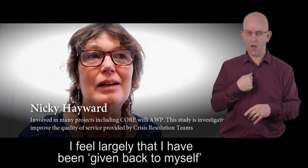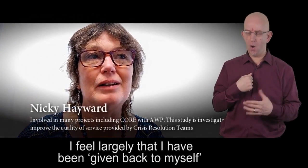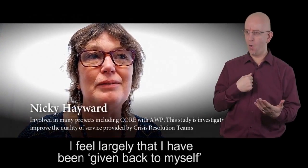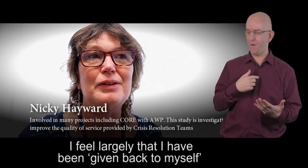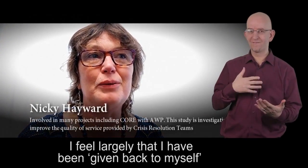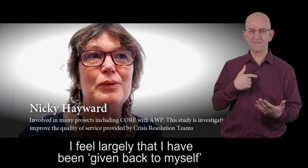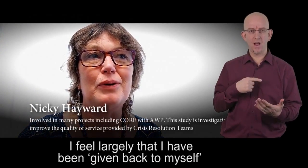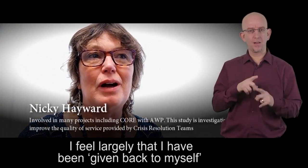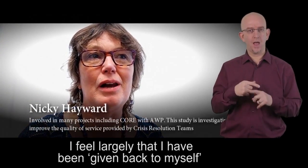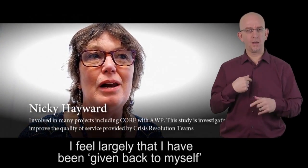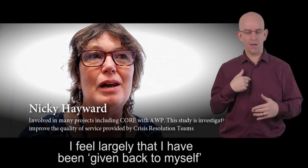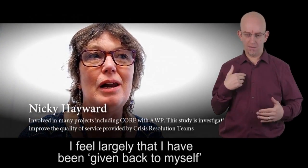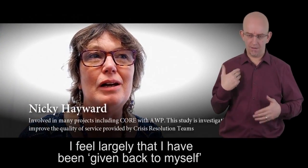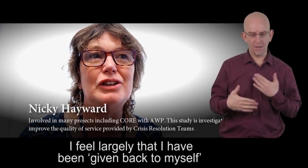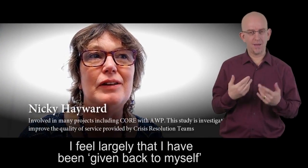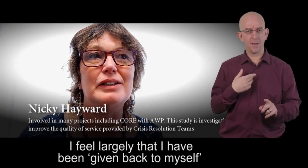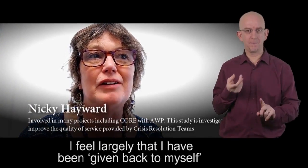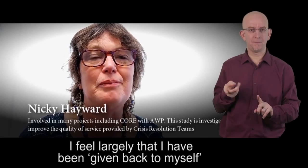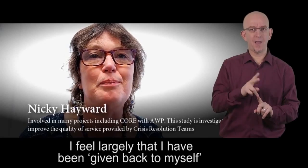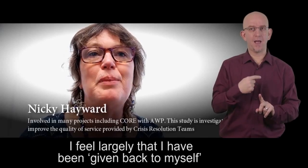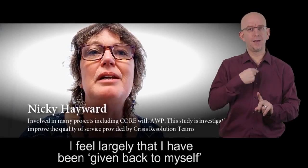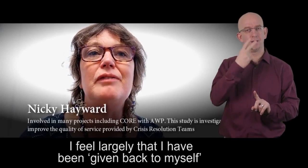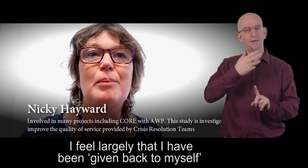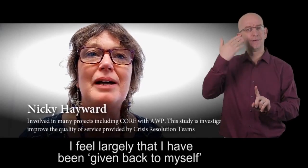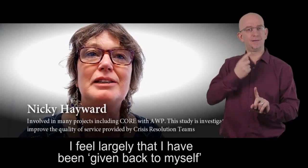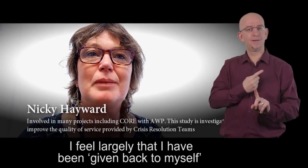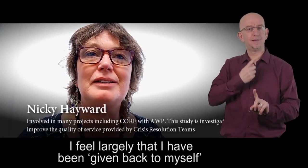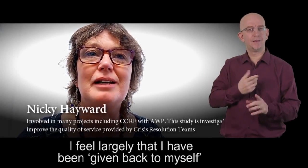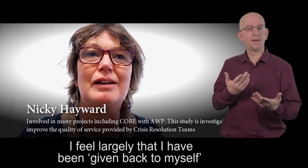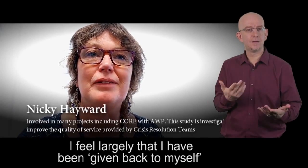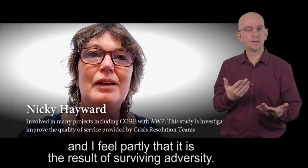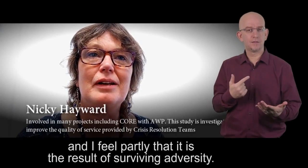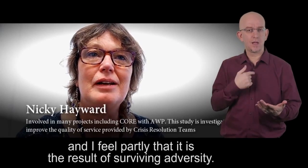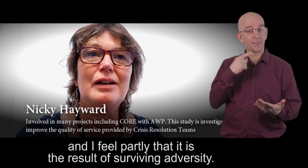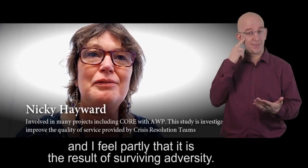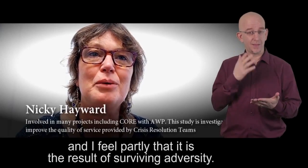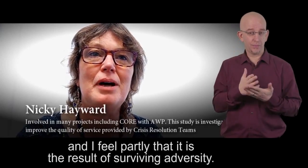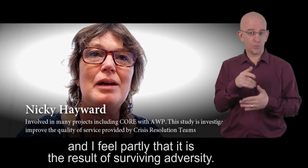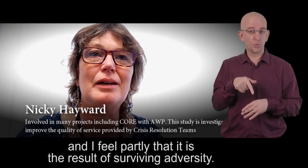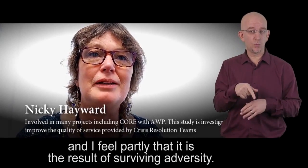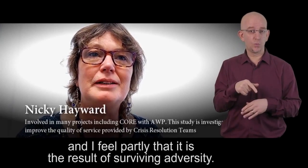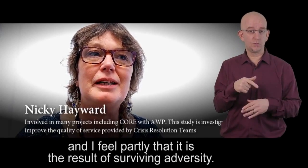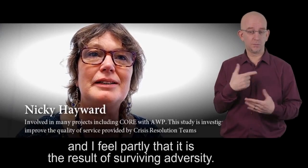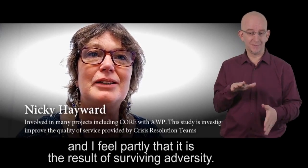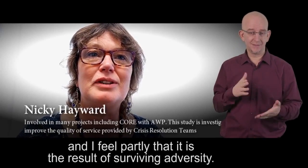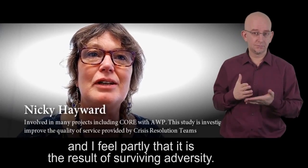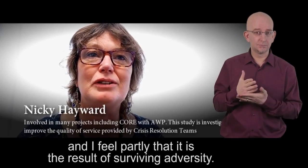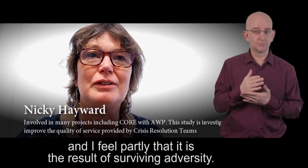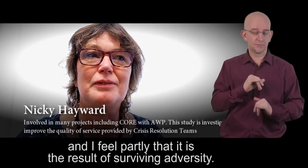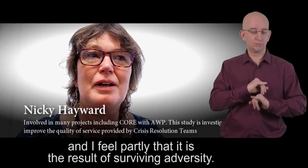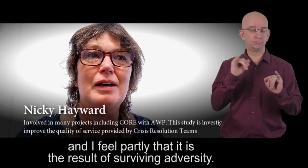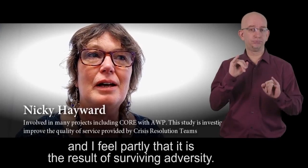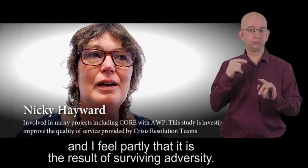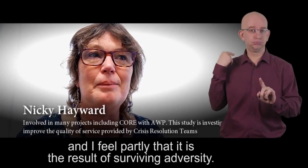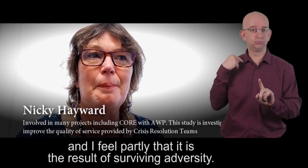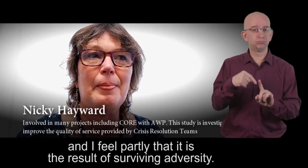Yeah I feel largely that I've been given back to myself and I feel partly that it's the result